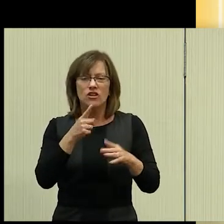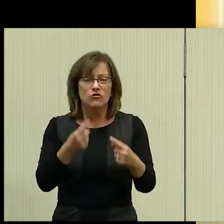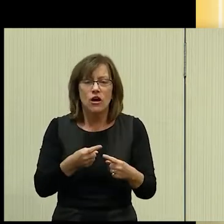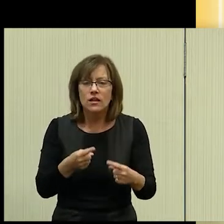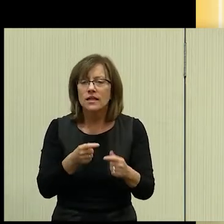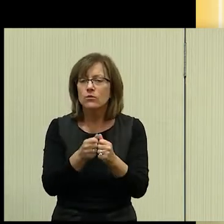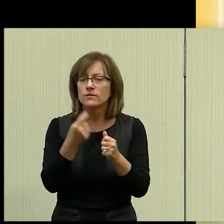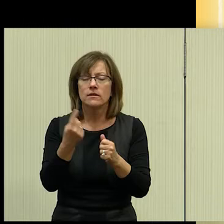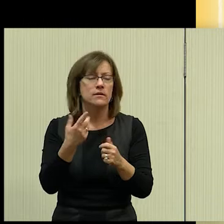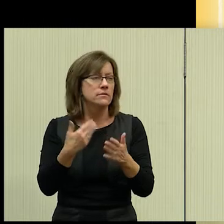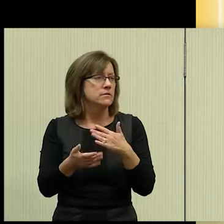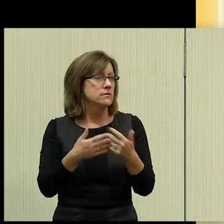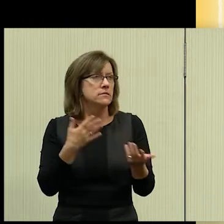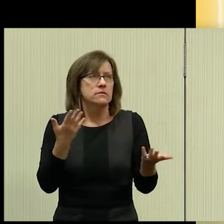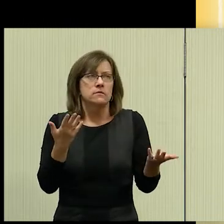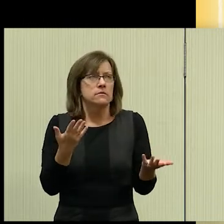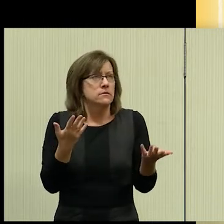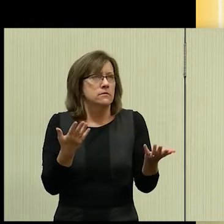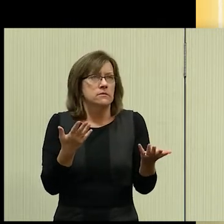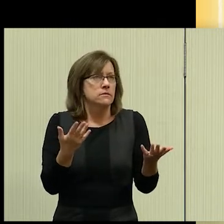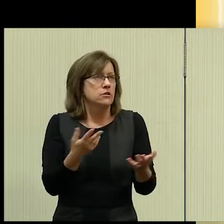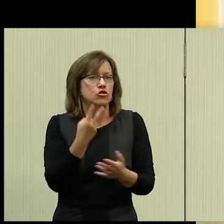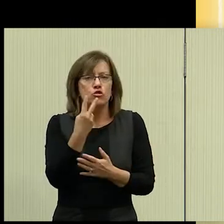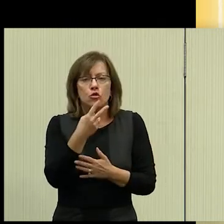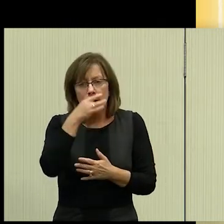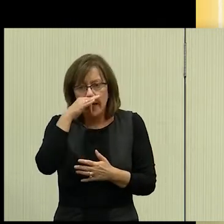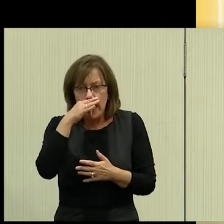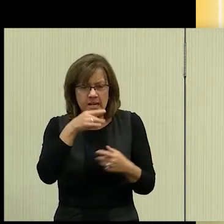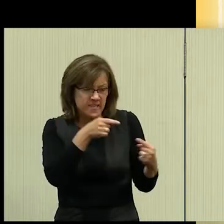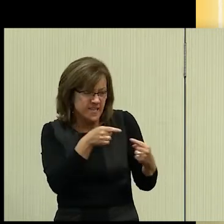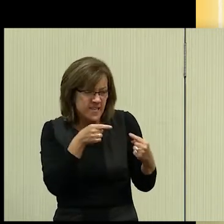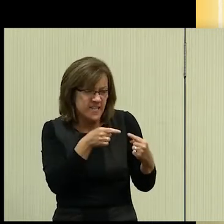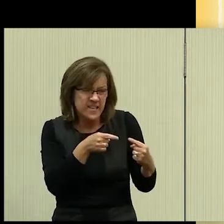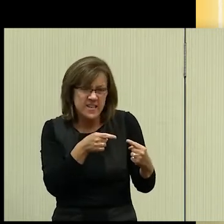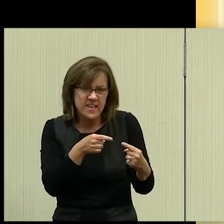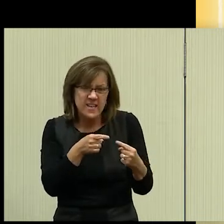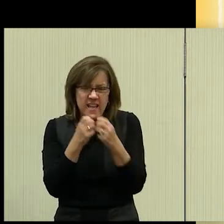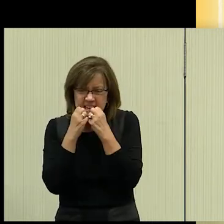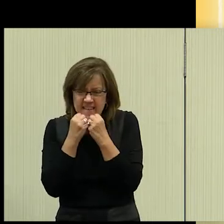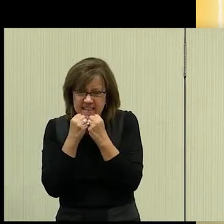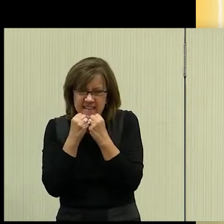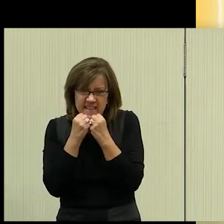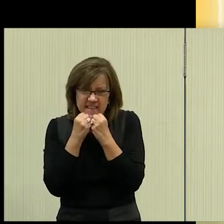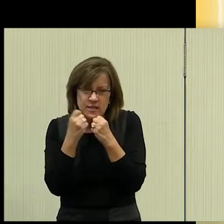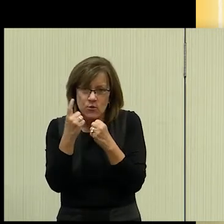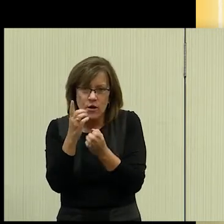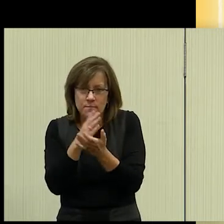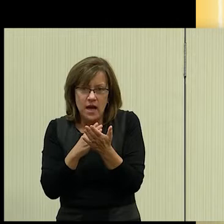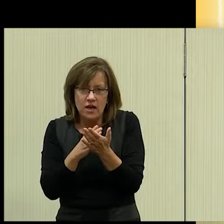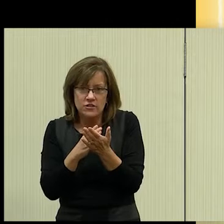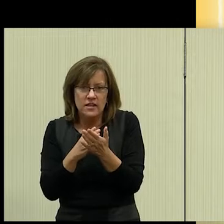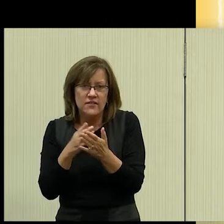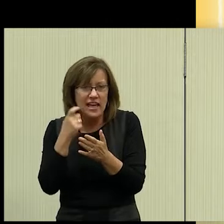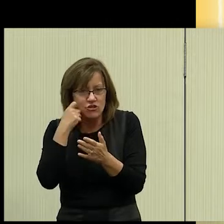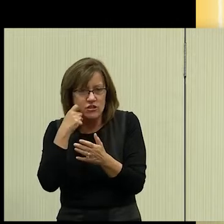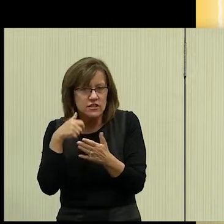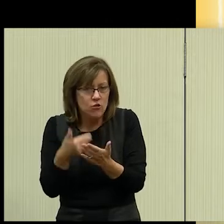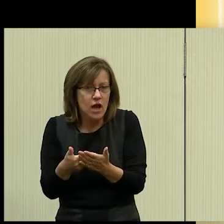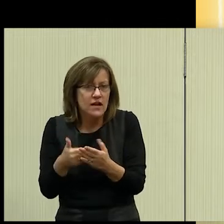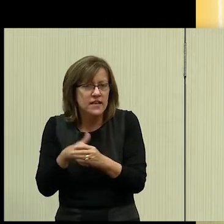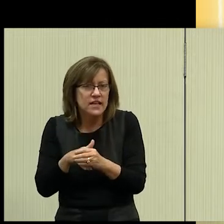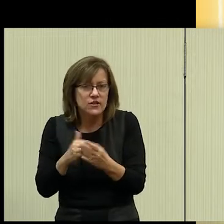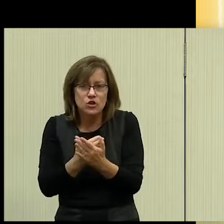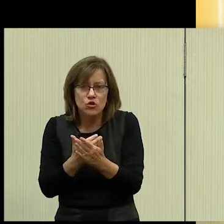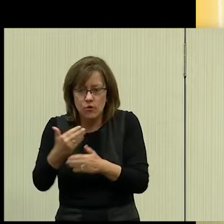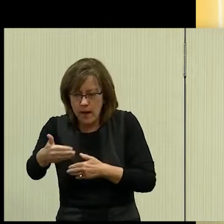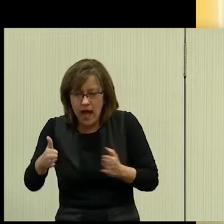be it two kids fighting over that most coveted bridge piece that has just come in the new box of blocks, they're fighting